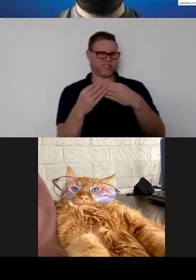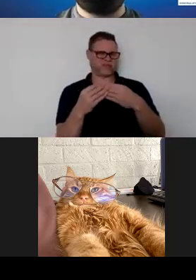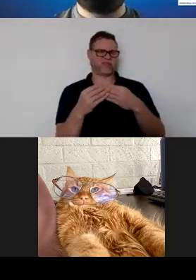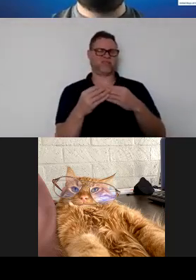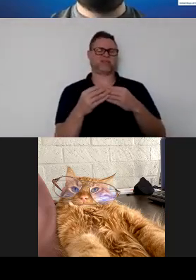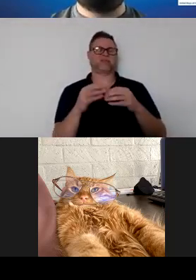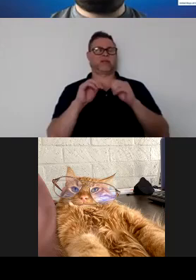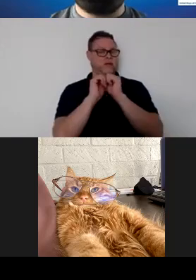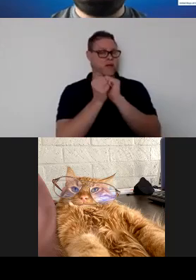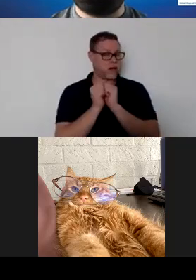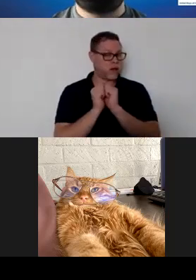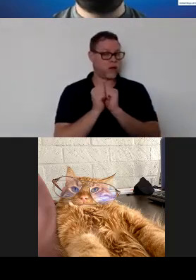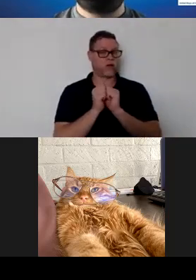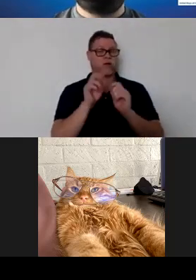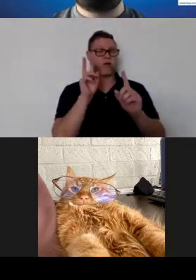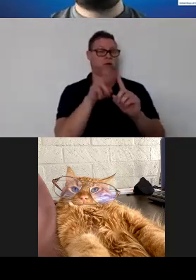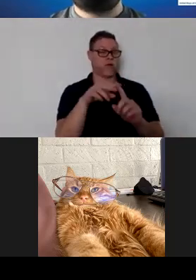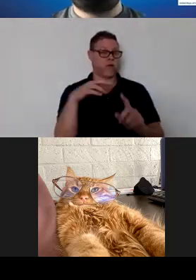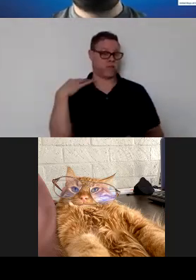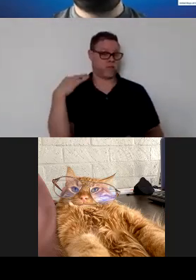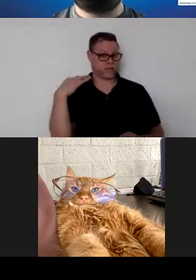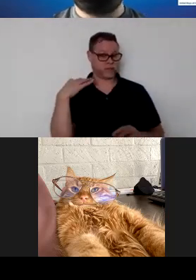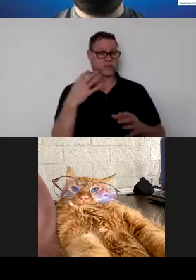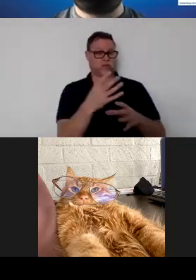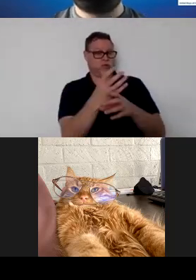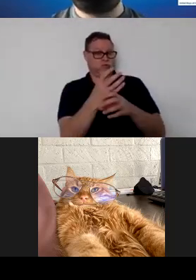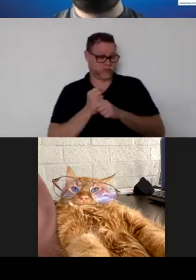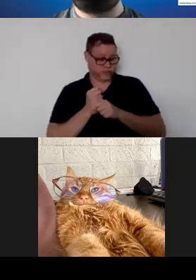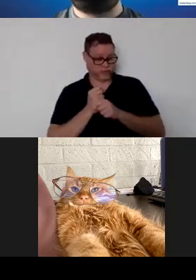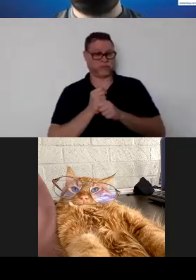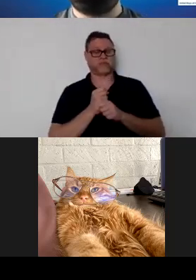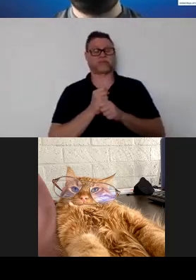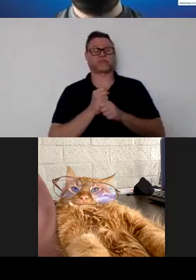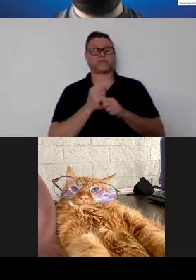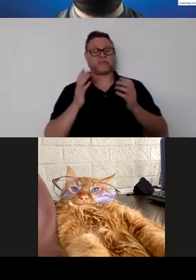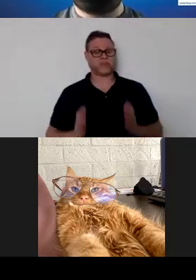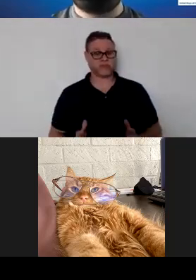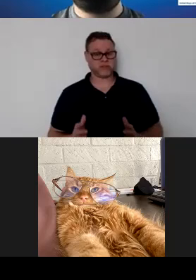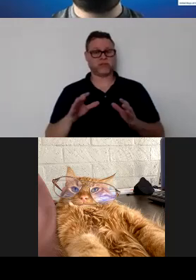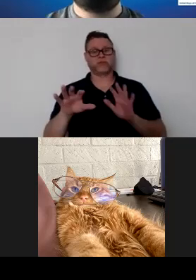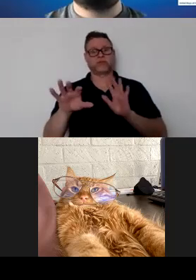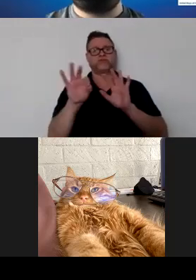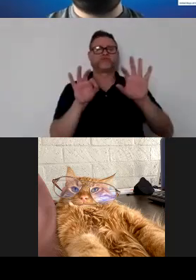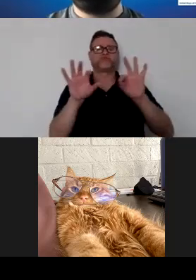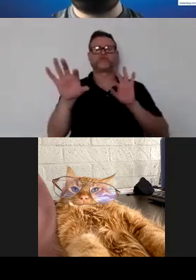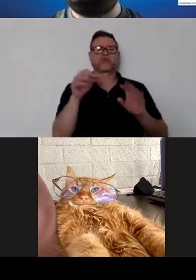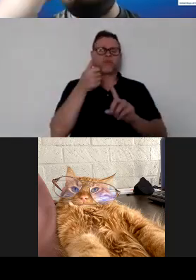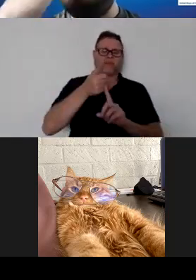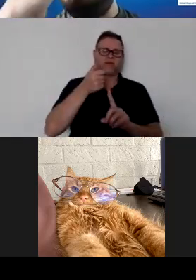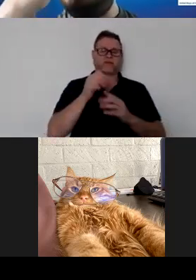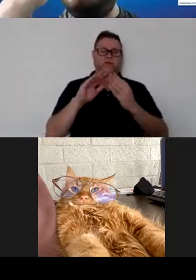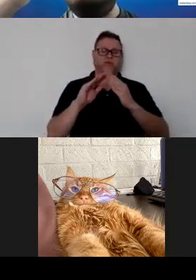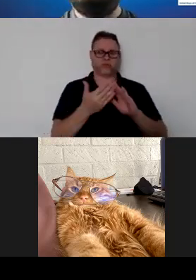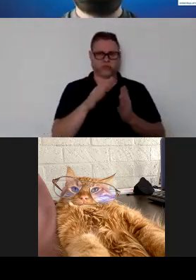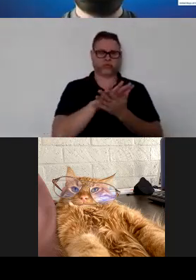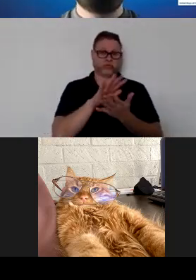how applicants and recipients ultimately chose to pursue their own respective community school